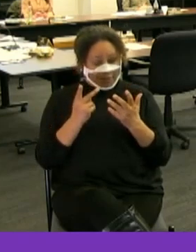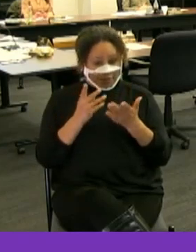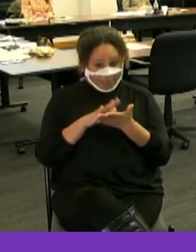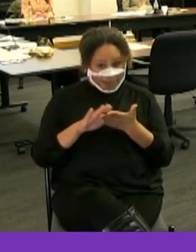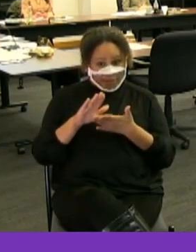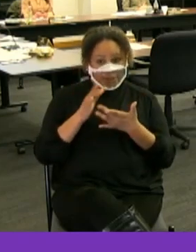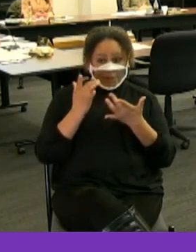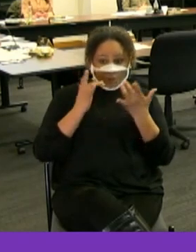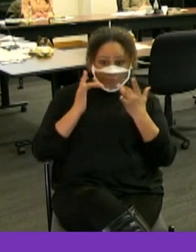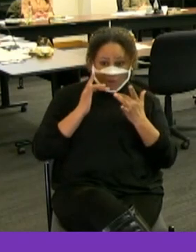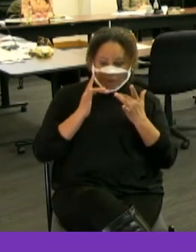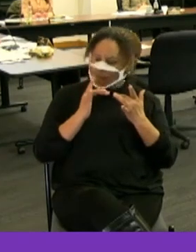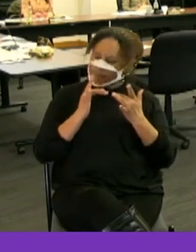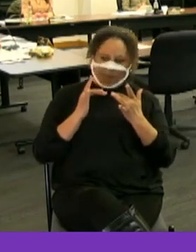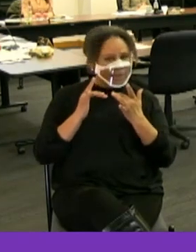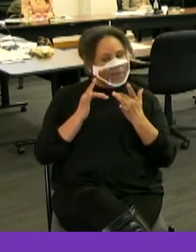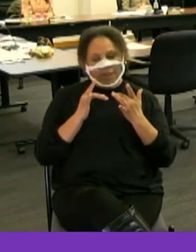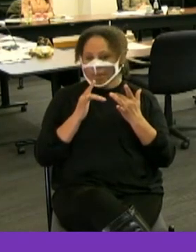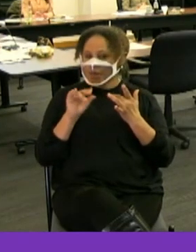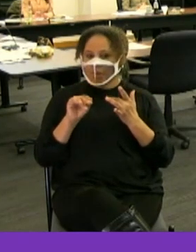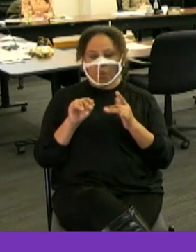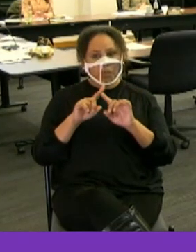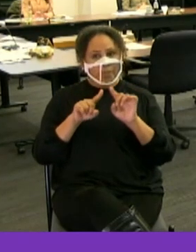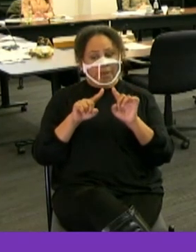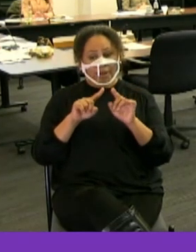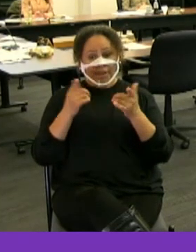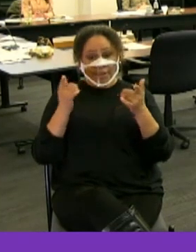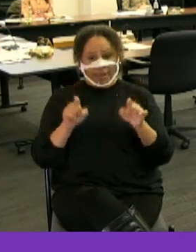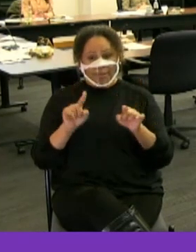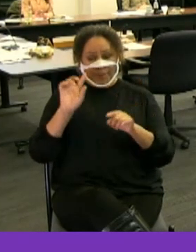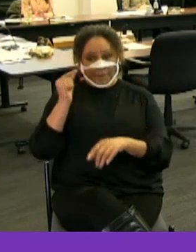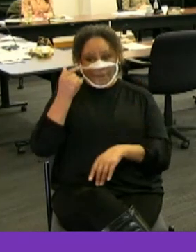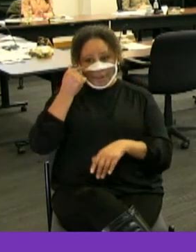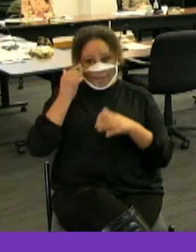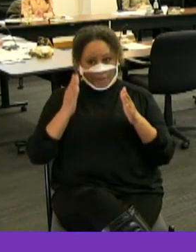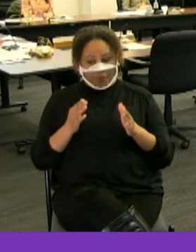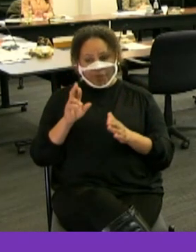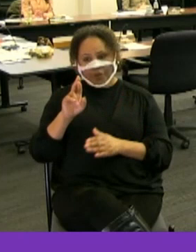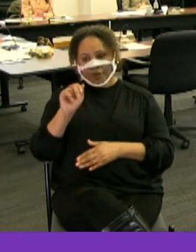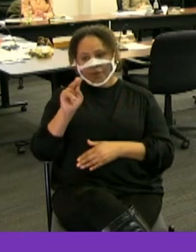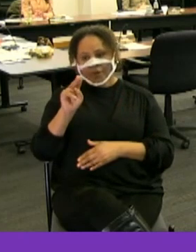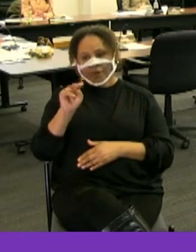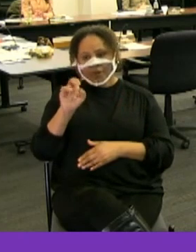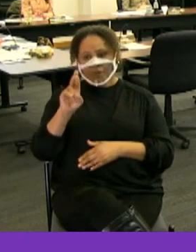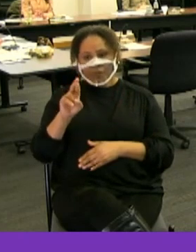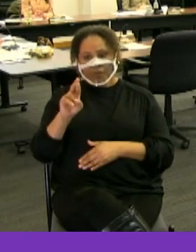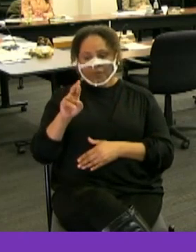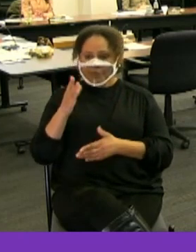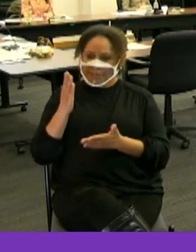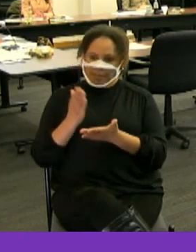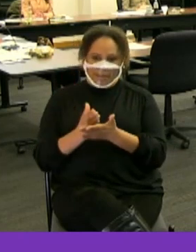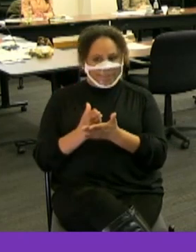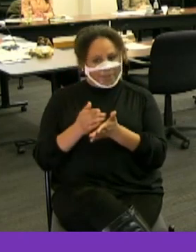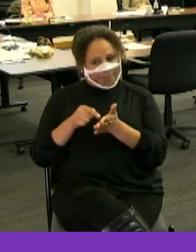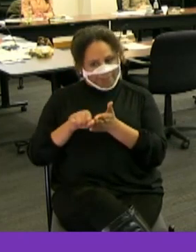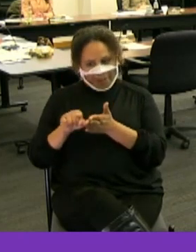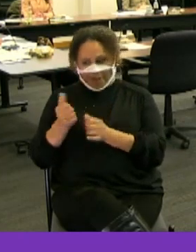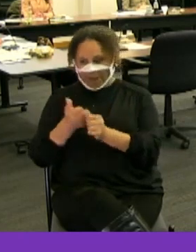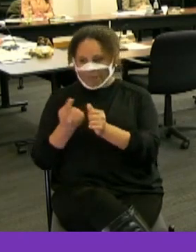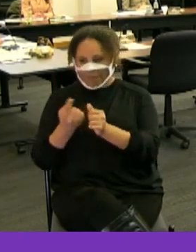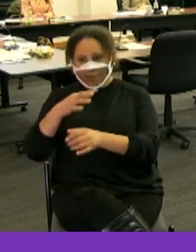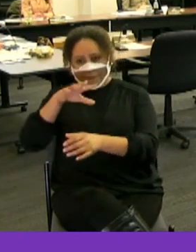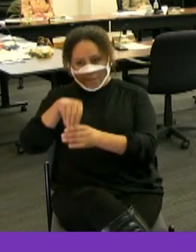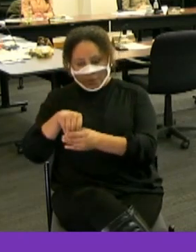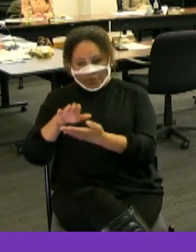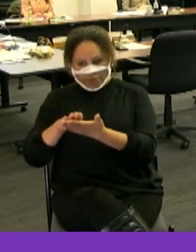not. But even when Governor Rauner had stopped paying everybody, including schools,